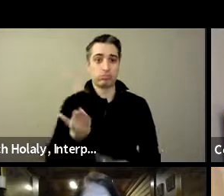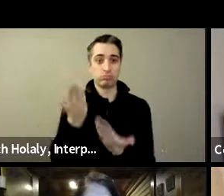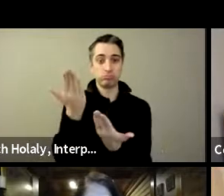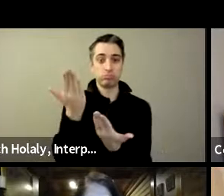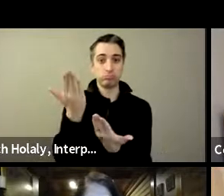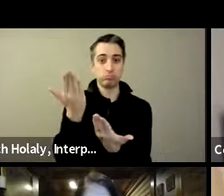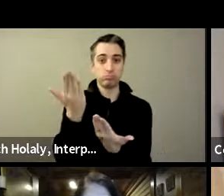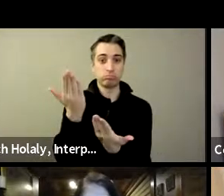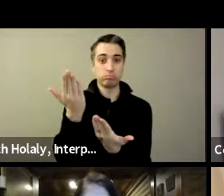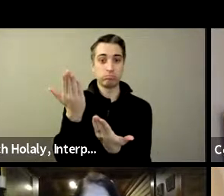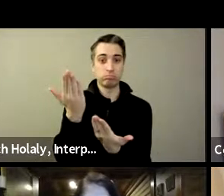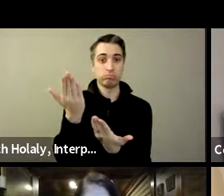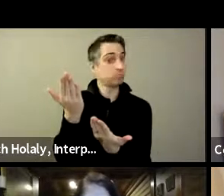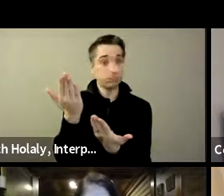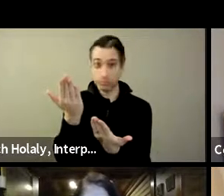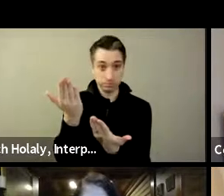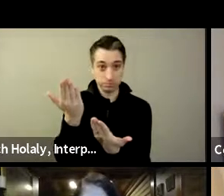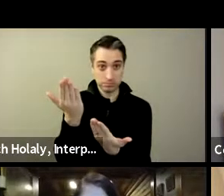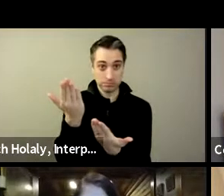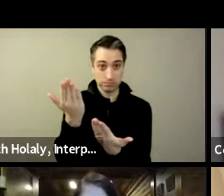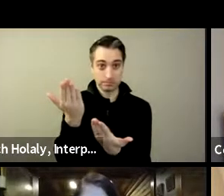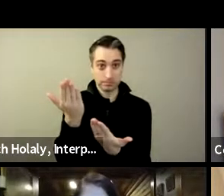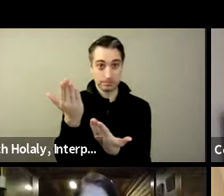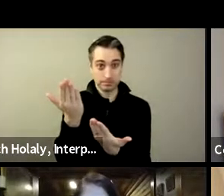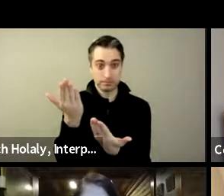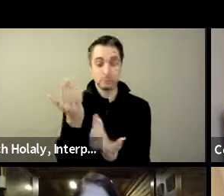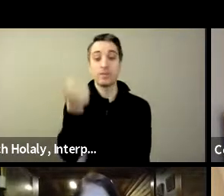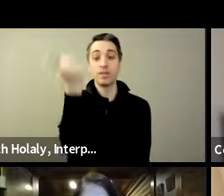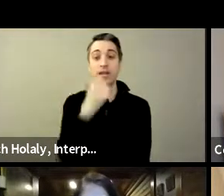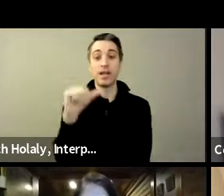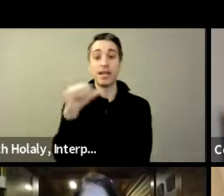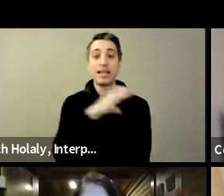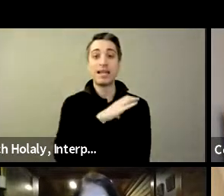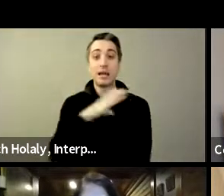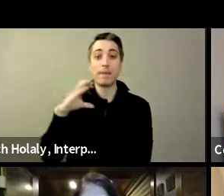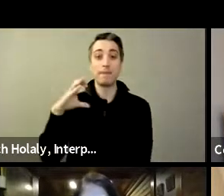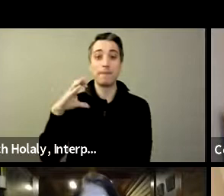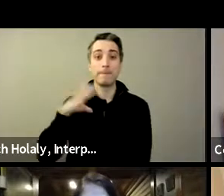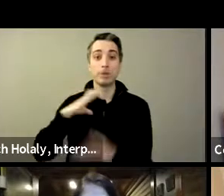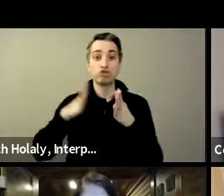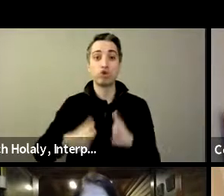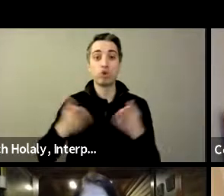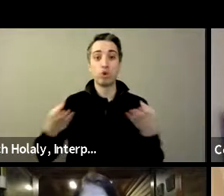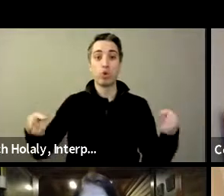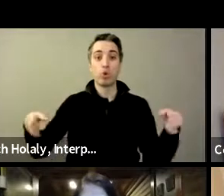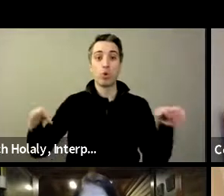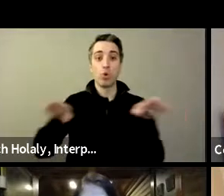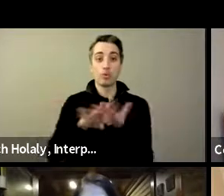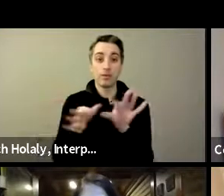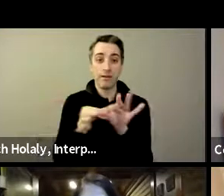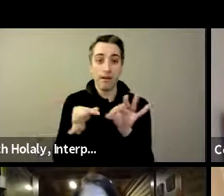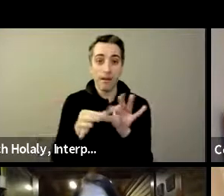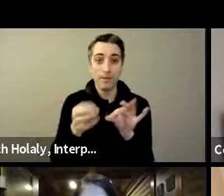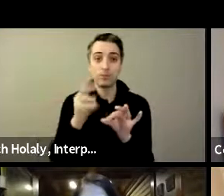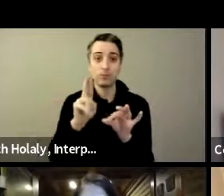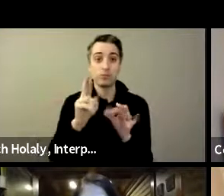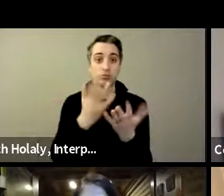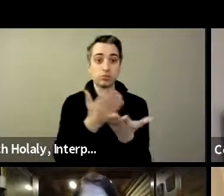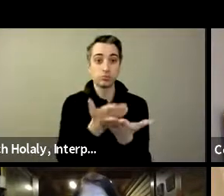Okay, no new business. Any commissioner closing comments or remarks from any commissioners?